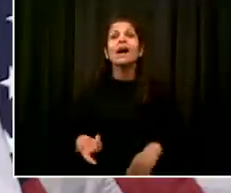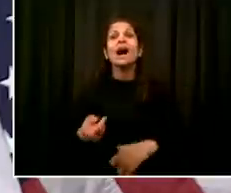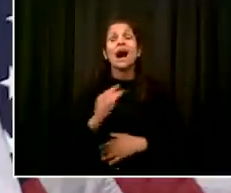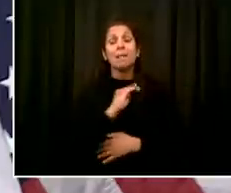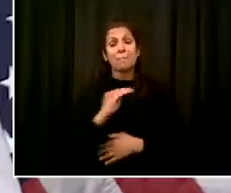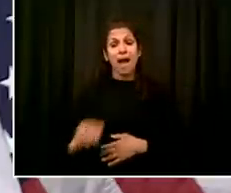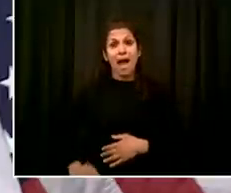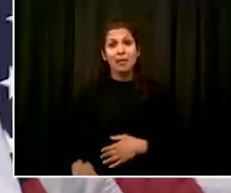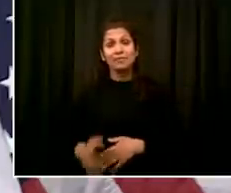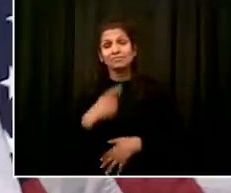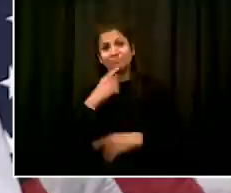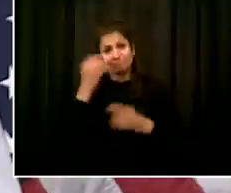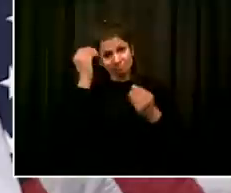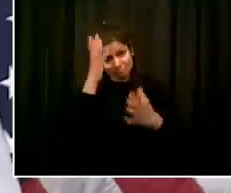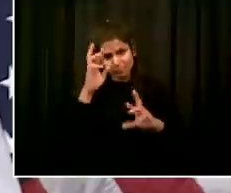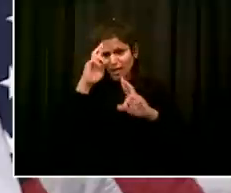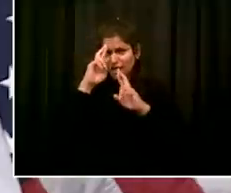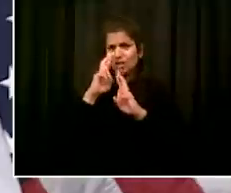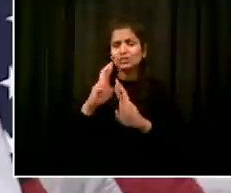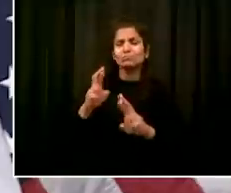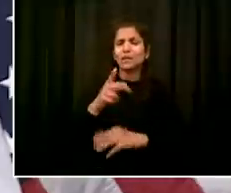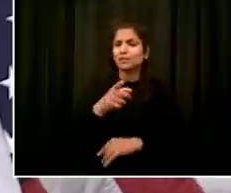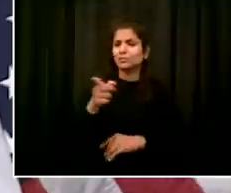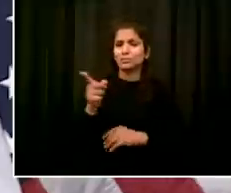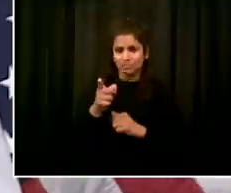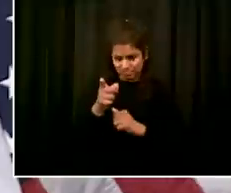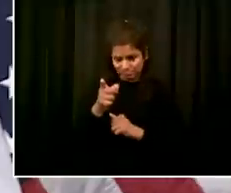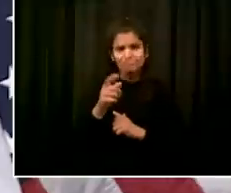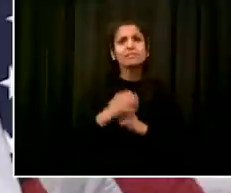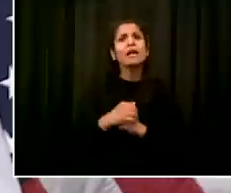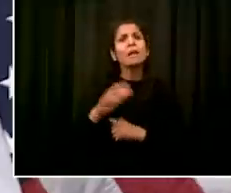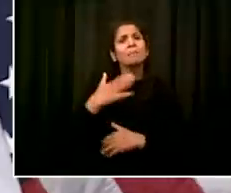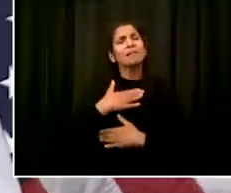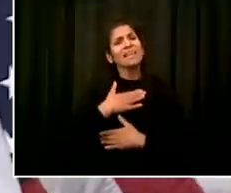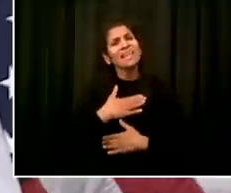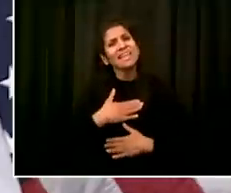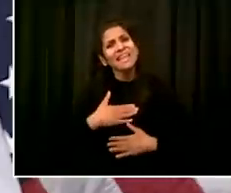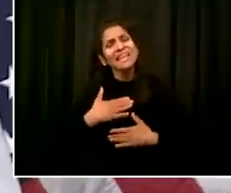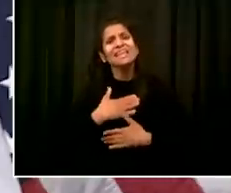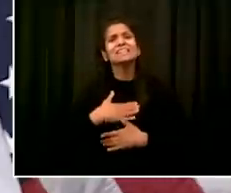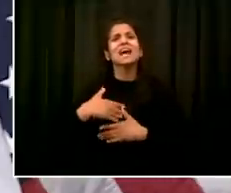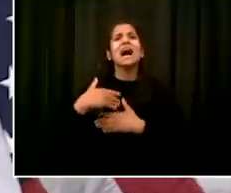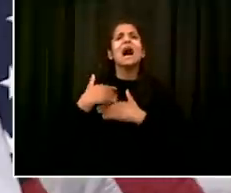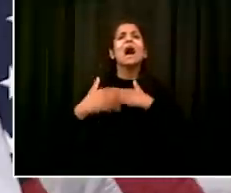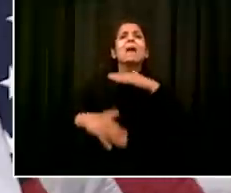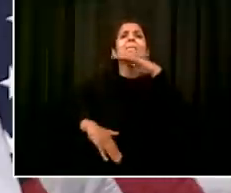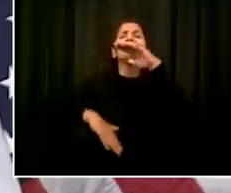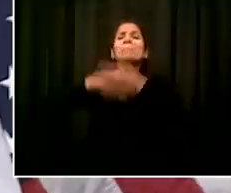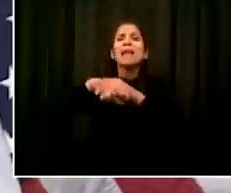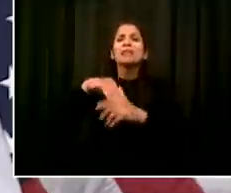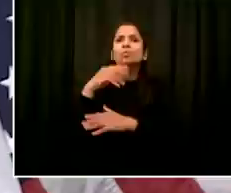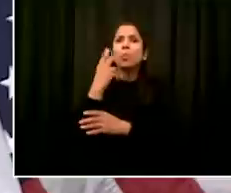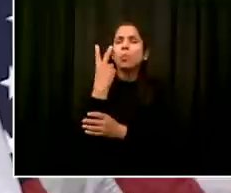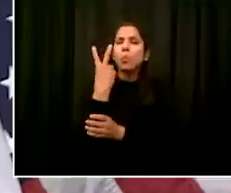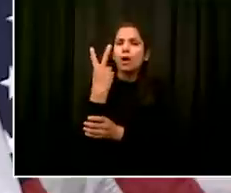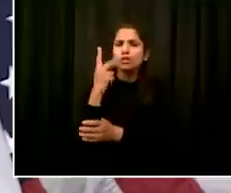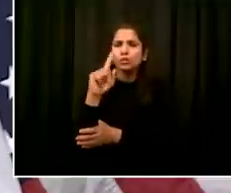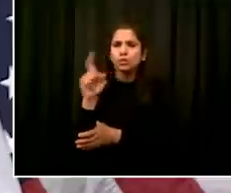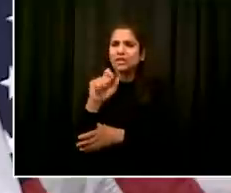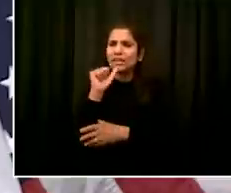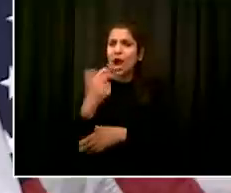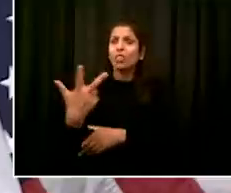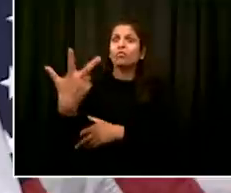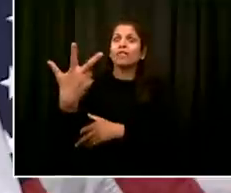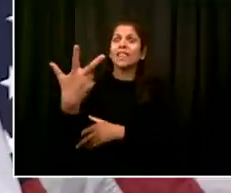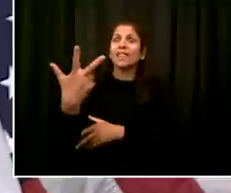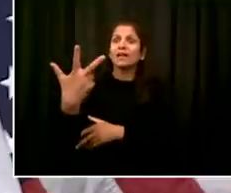And please, to all the journalists, we're trying to be fair here. Just ask 2 real questions. It'll be good for everyone, and everyone else gets their chance. And then